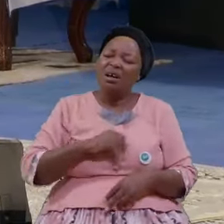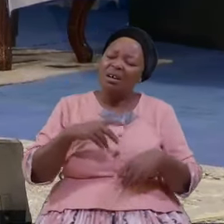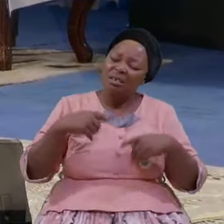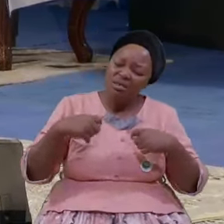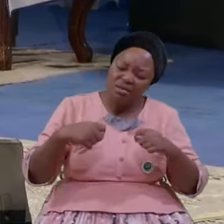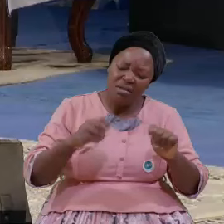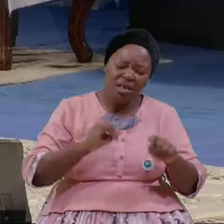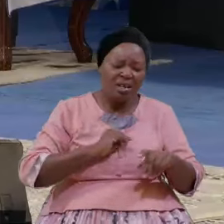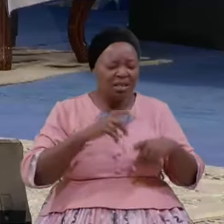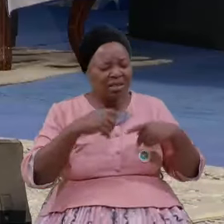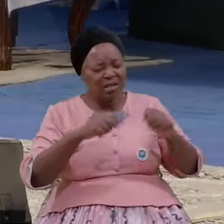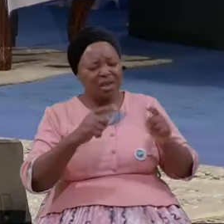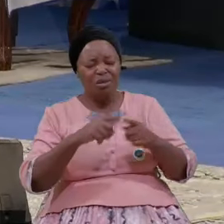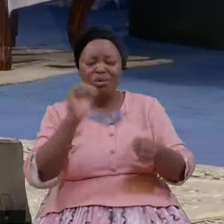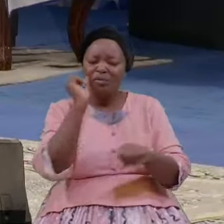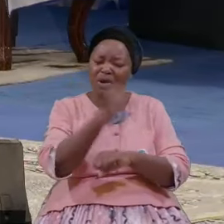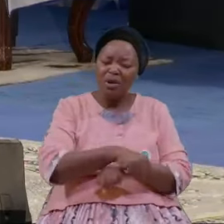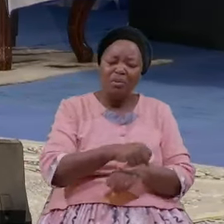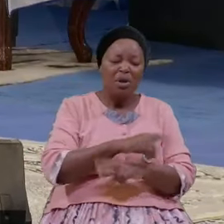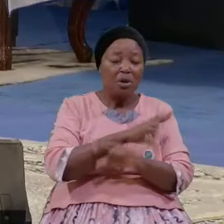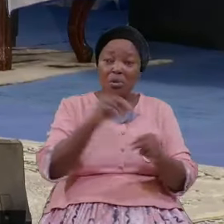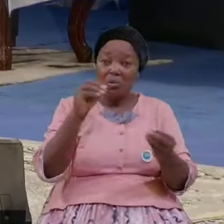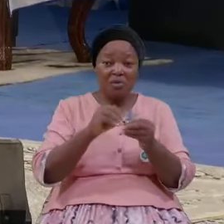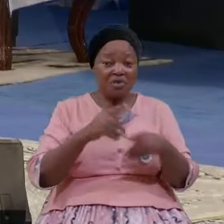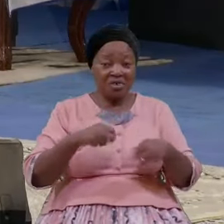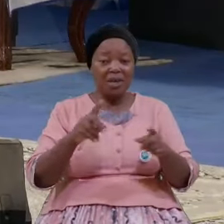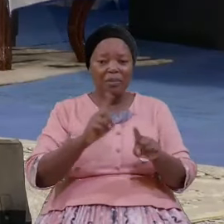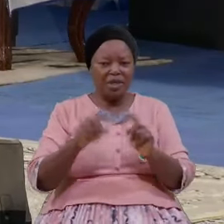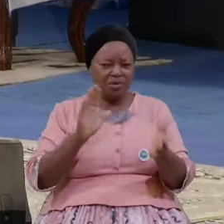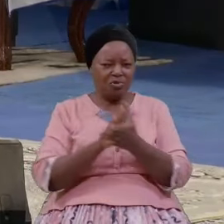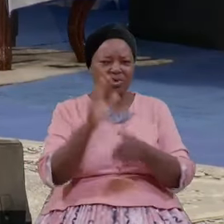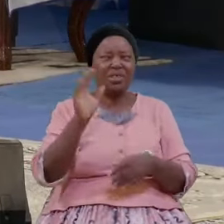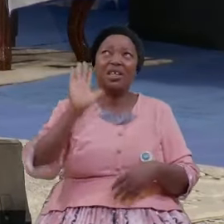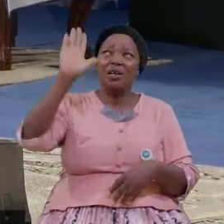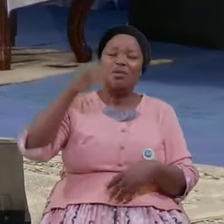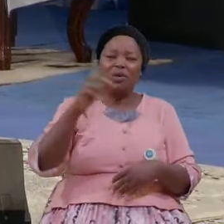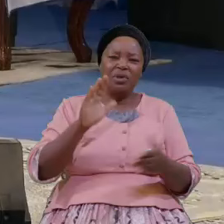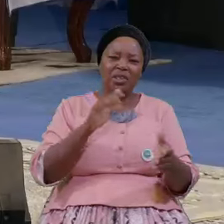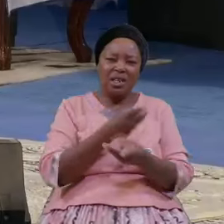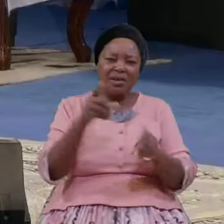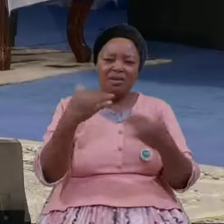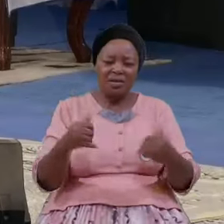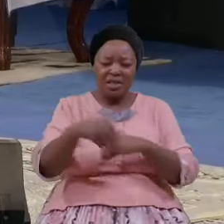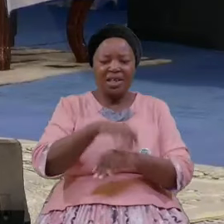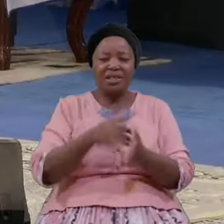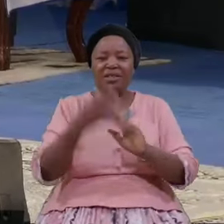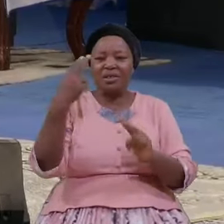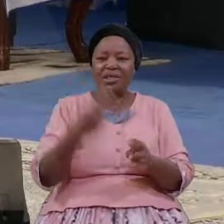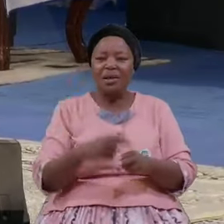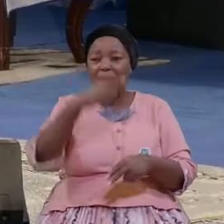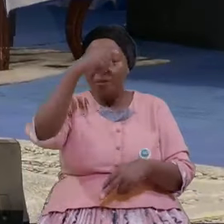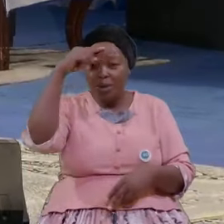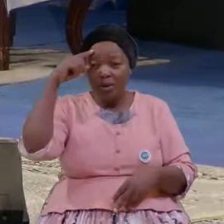I tried to overcome. No more trying. Trust him. He'll deliver you tonight. Because there's